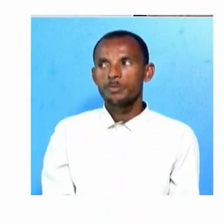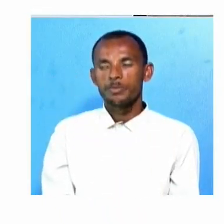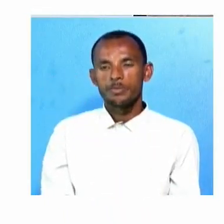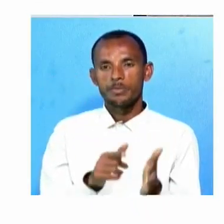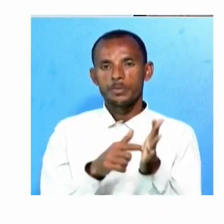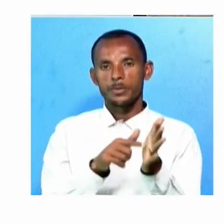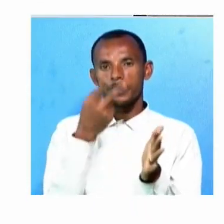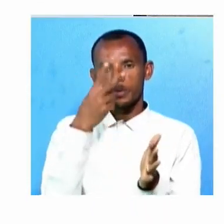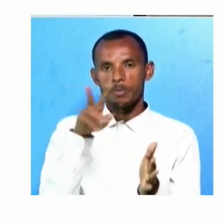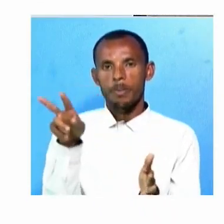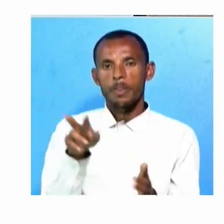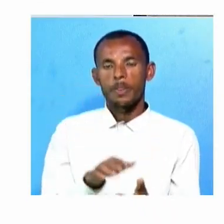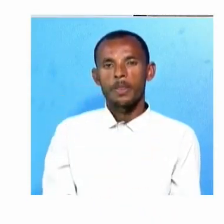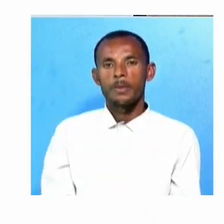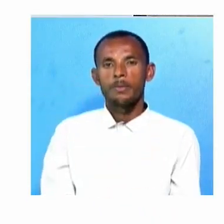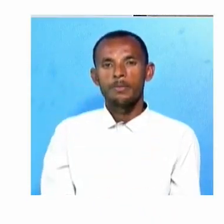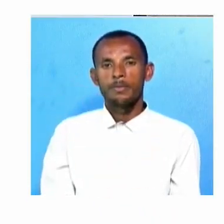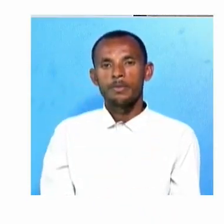denoted